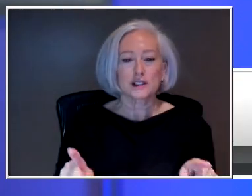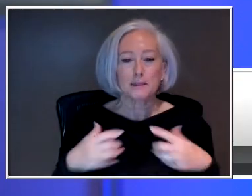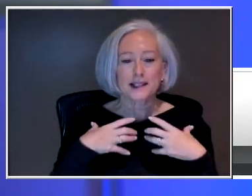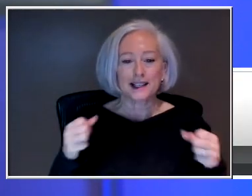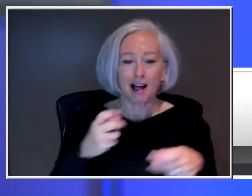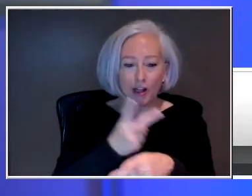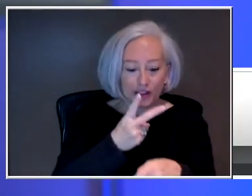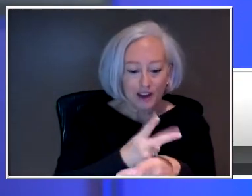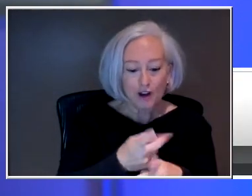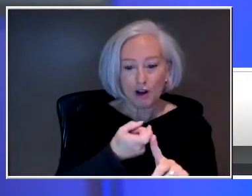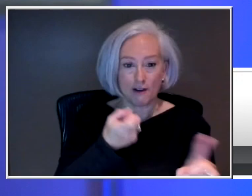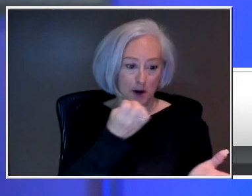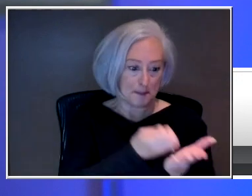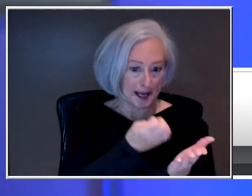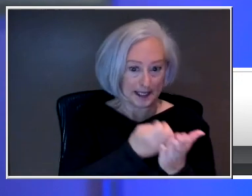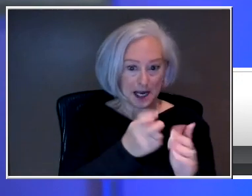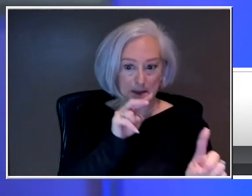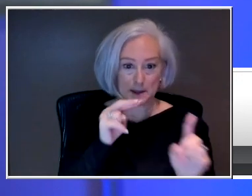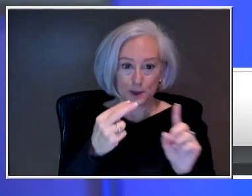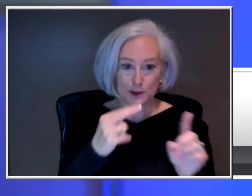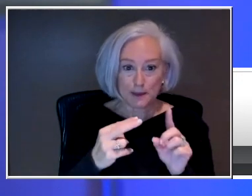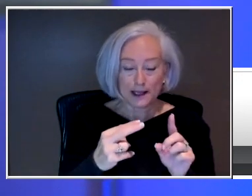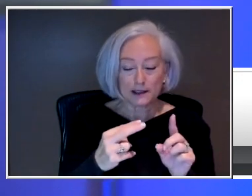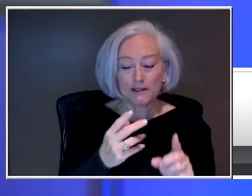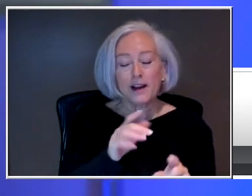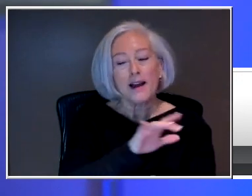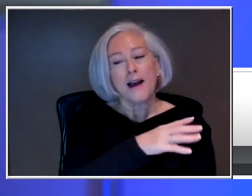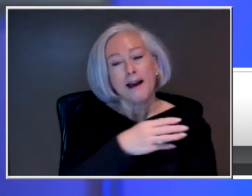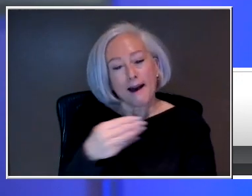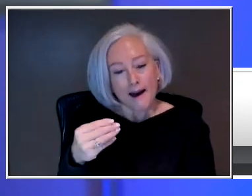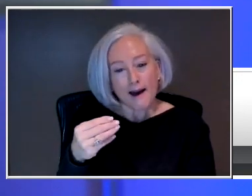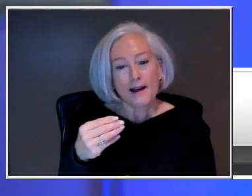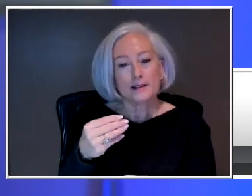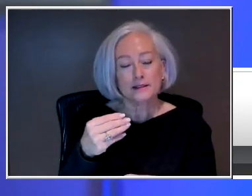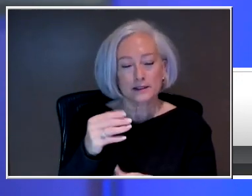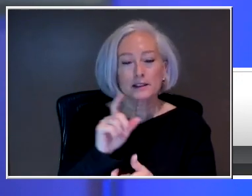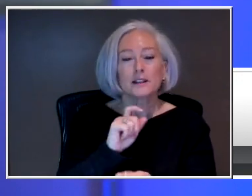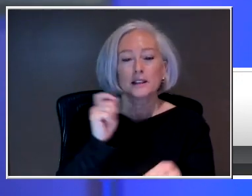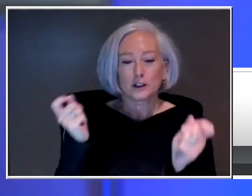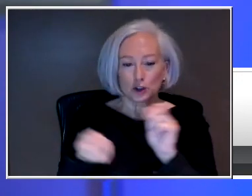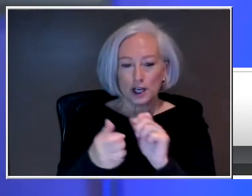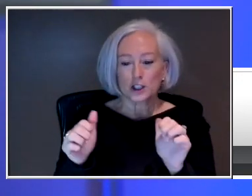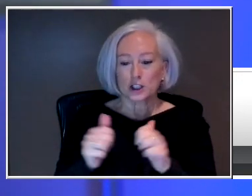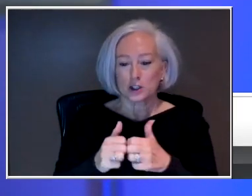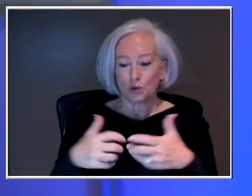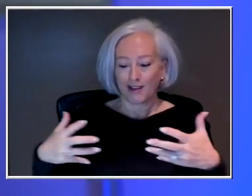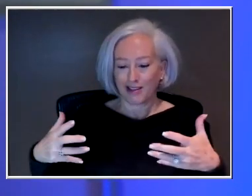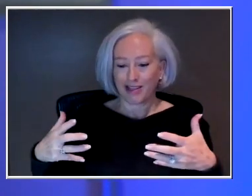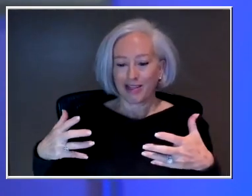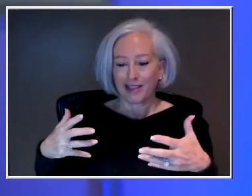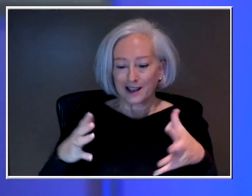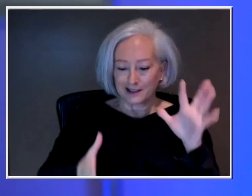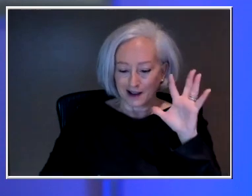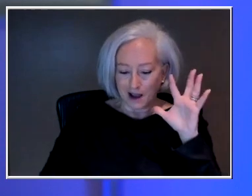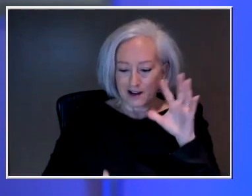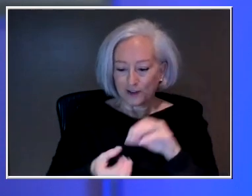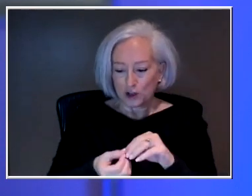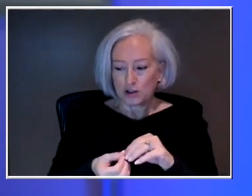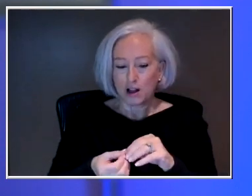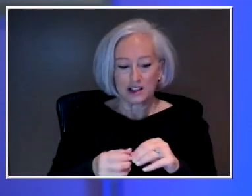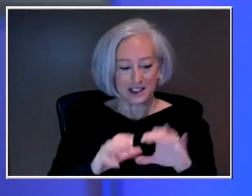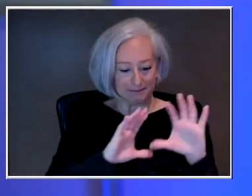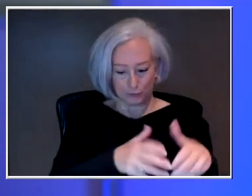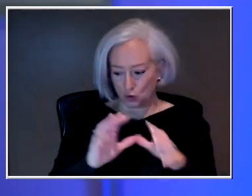economics perspective, but there's also changes happening with some consolidation and people looking to partner with other organizations.